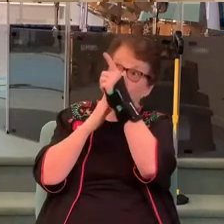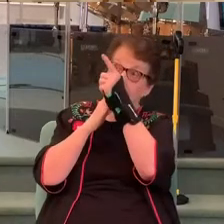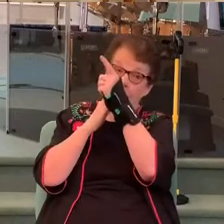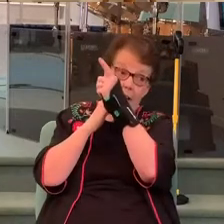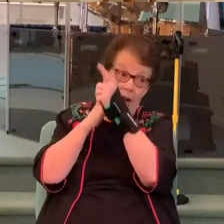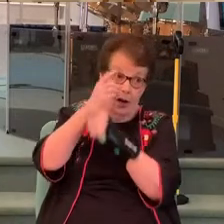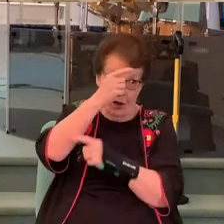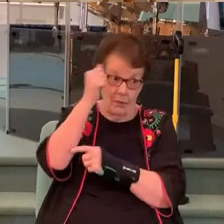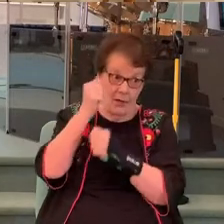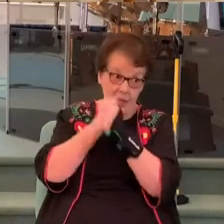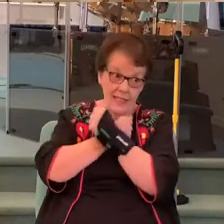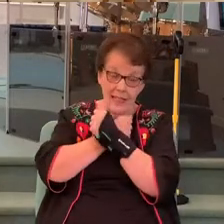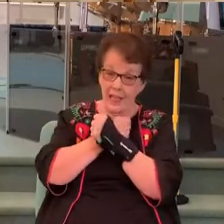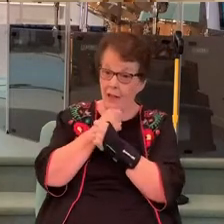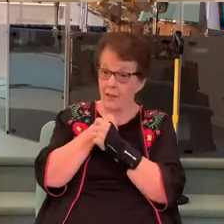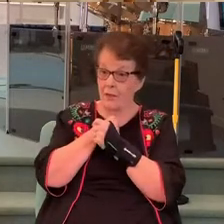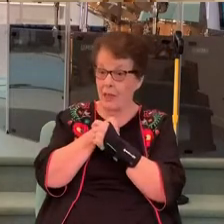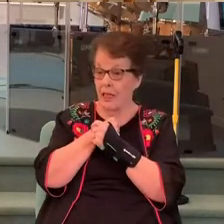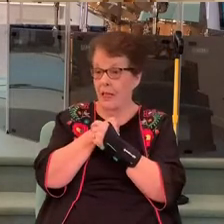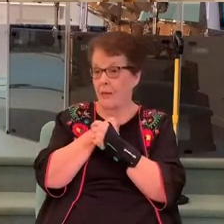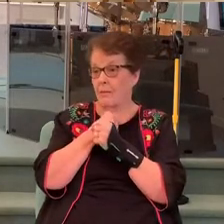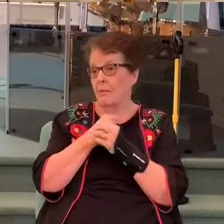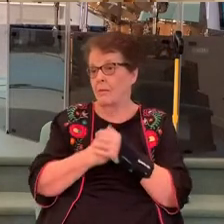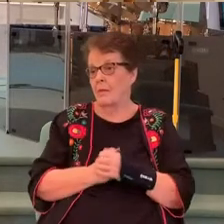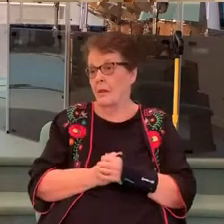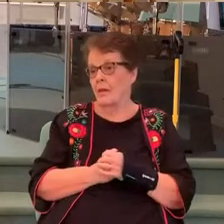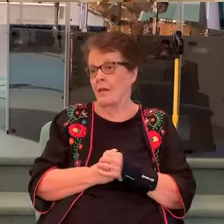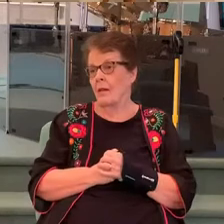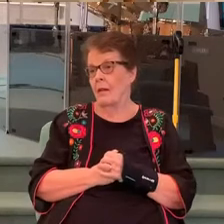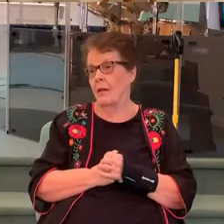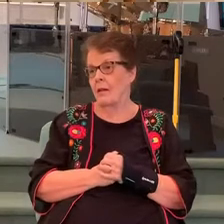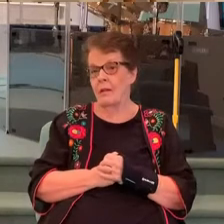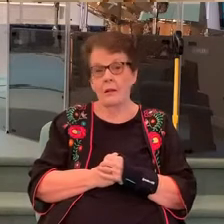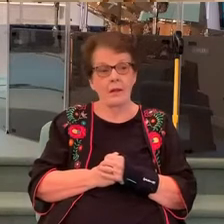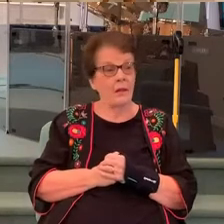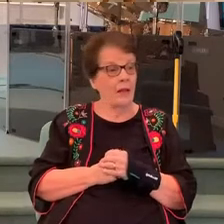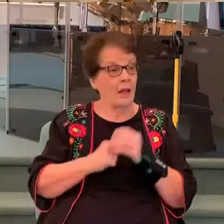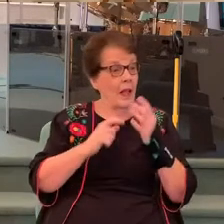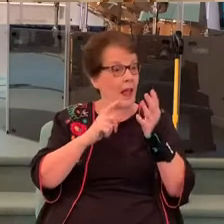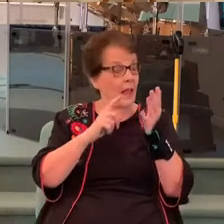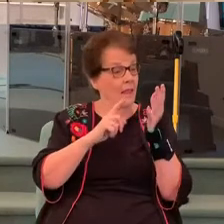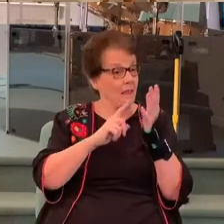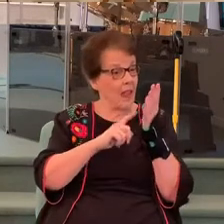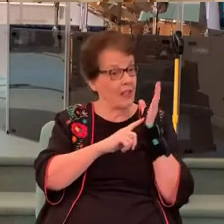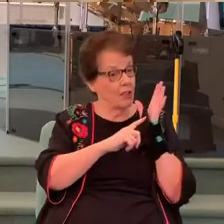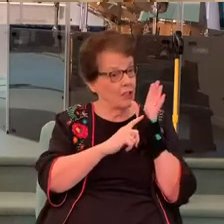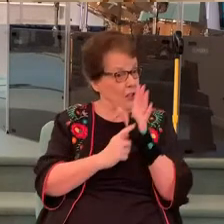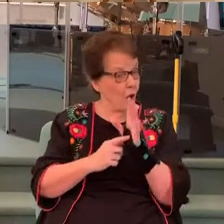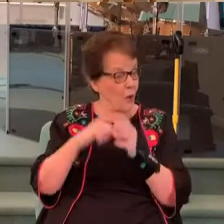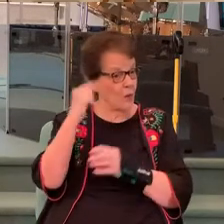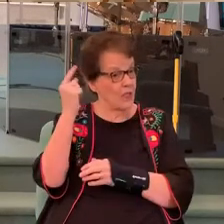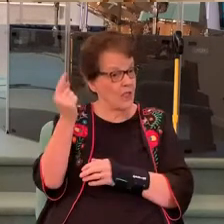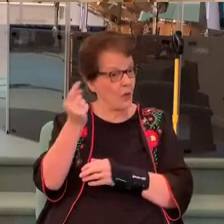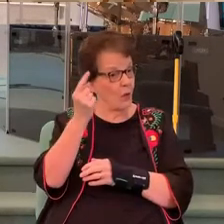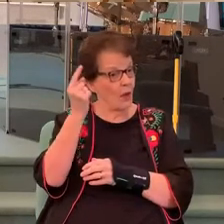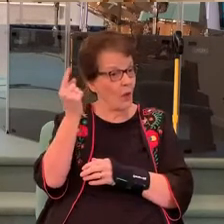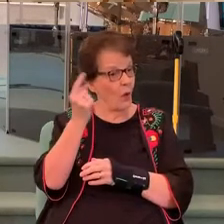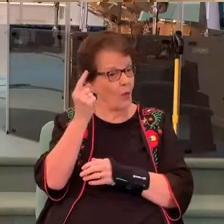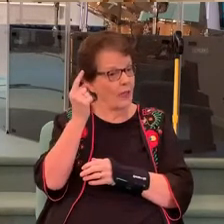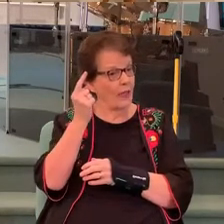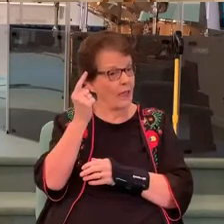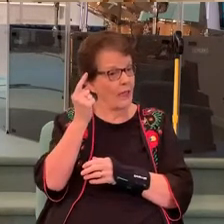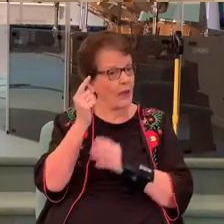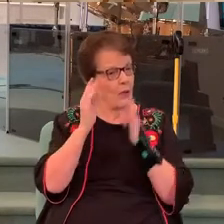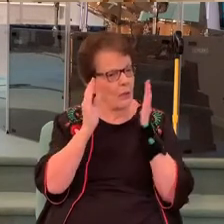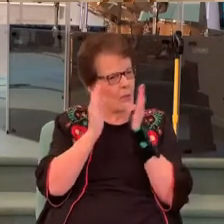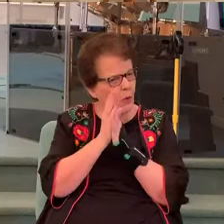what that does is that communicates to God that we really only need him in a pinch. And we don't need him every day of our lives. And so I